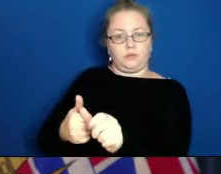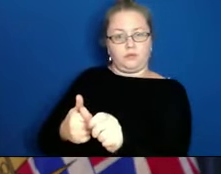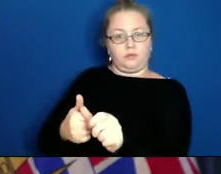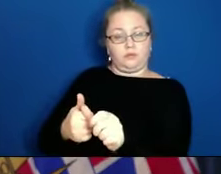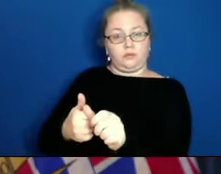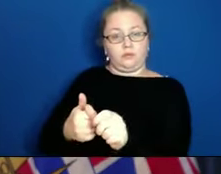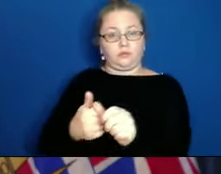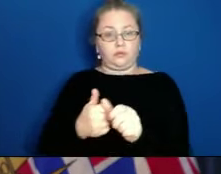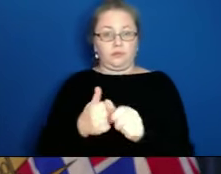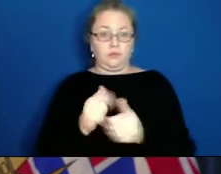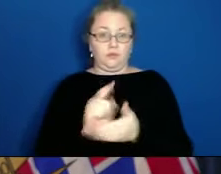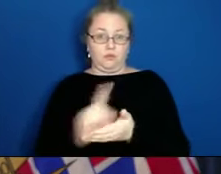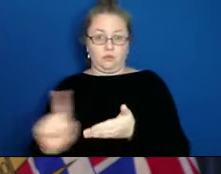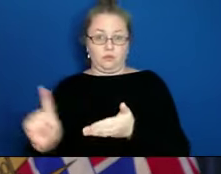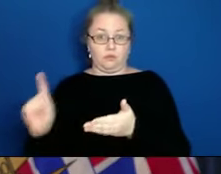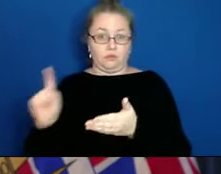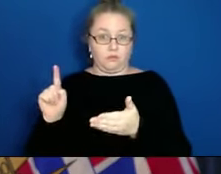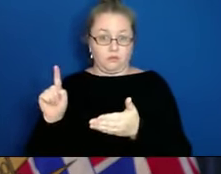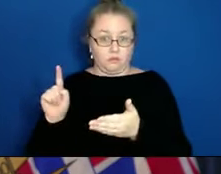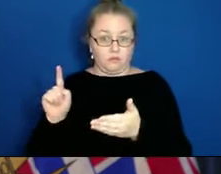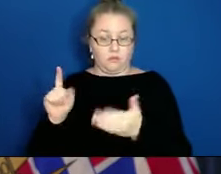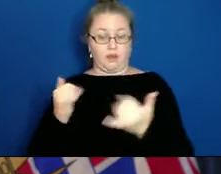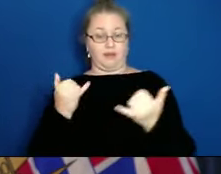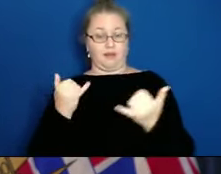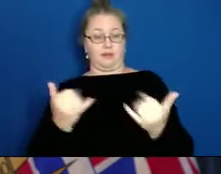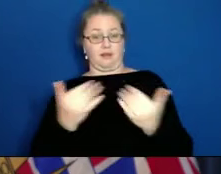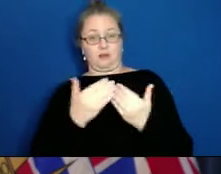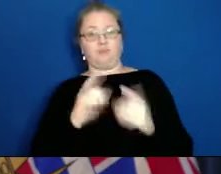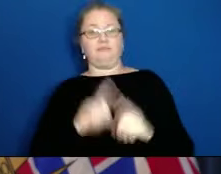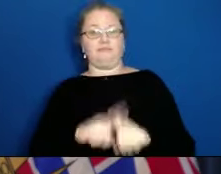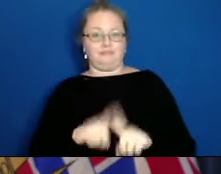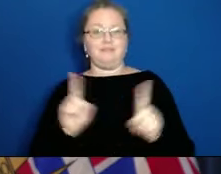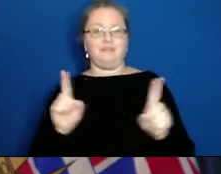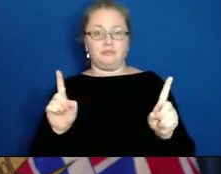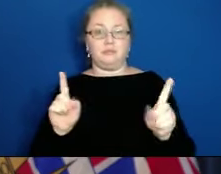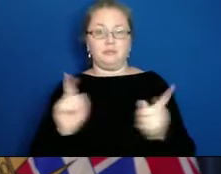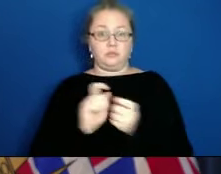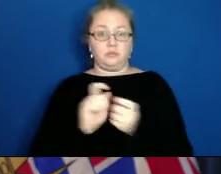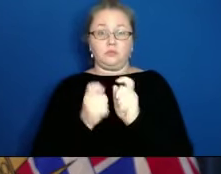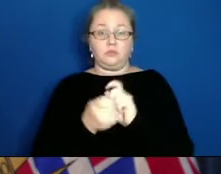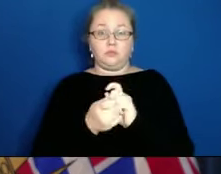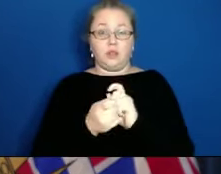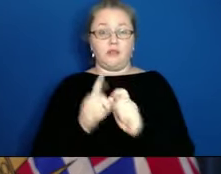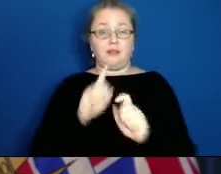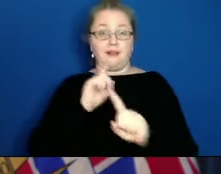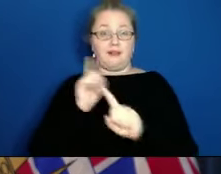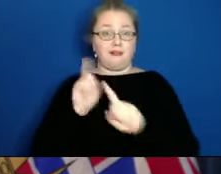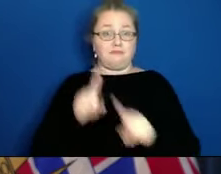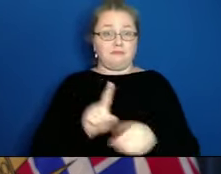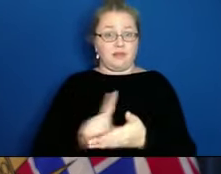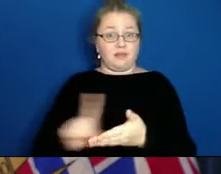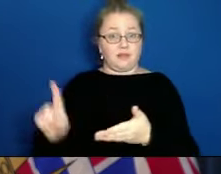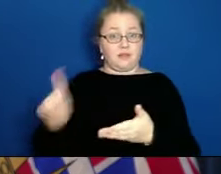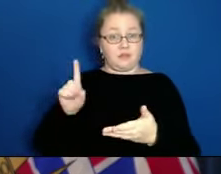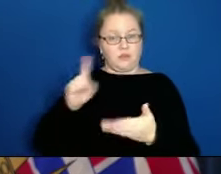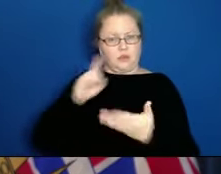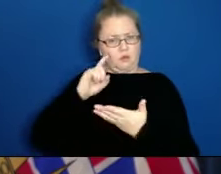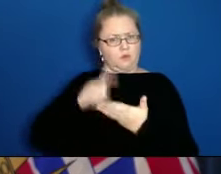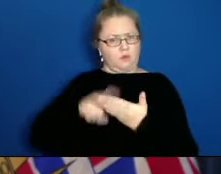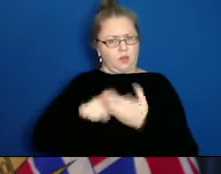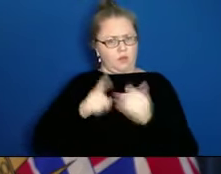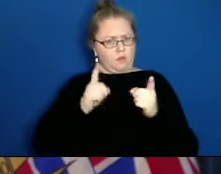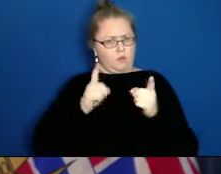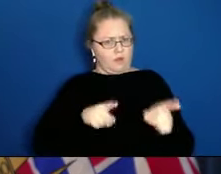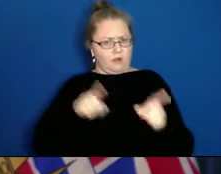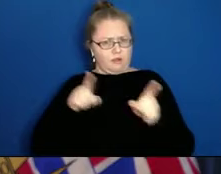from what we put in place last week for the Lower Mainland. It gave us an opportunity to, once we recognized that there